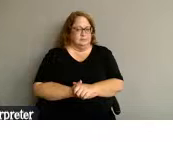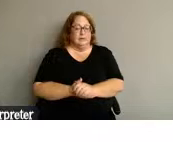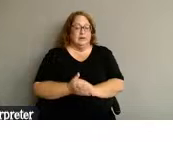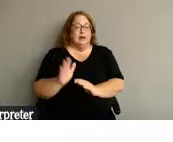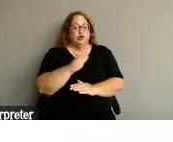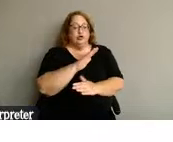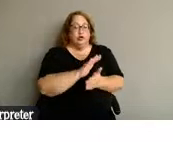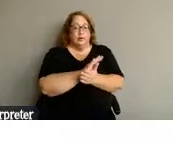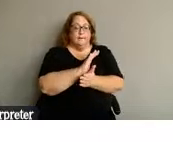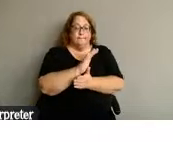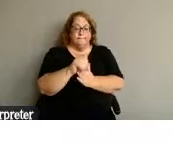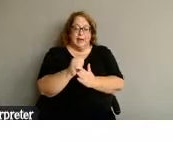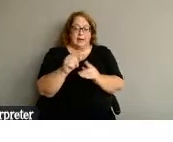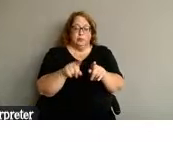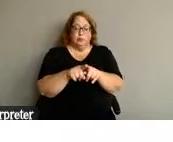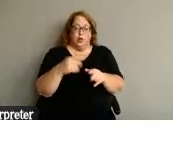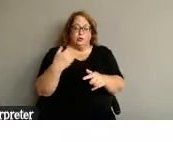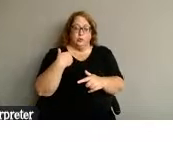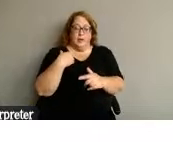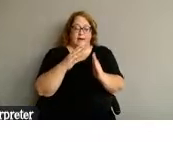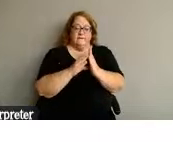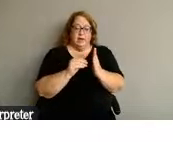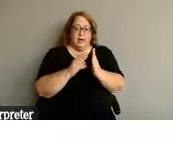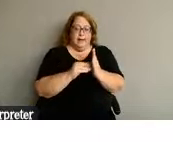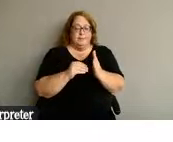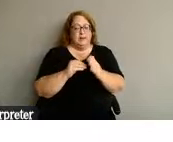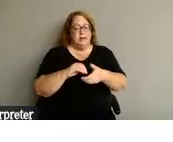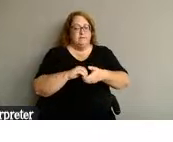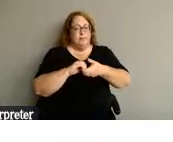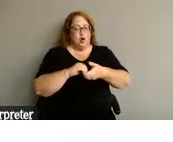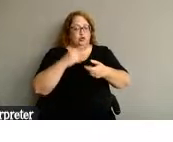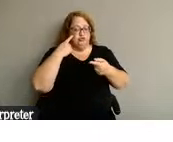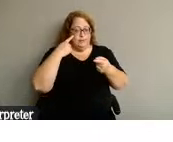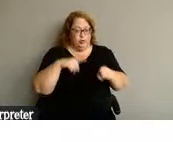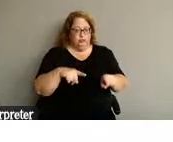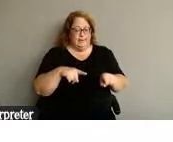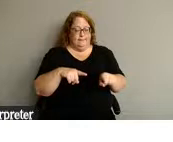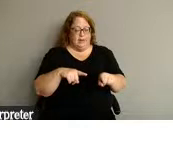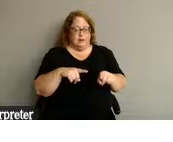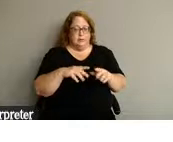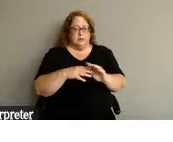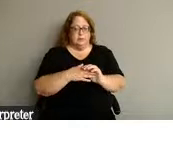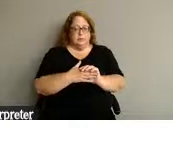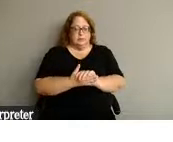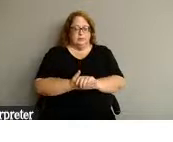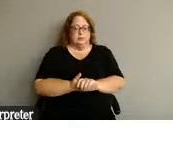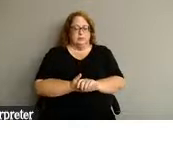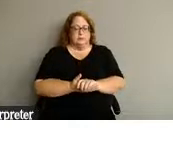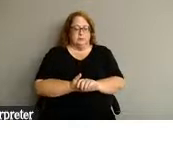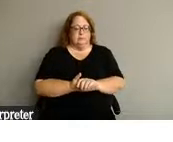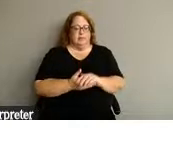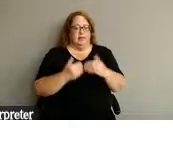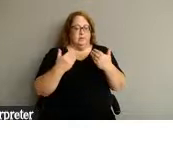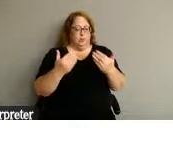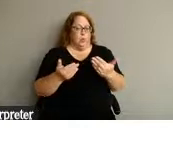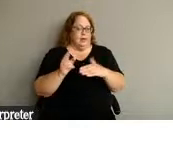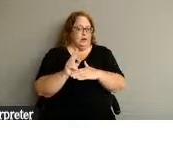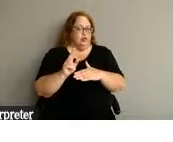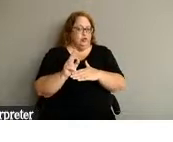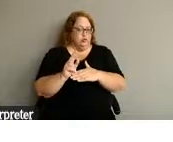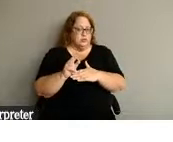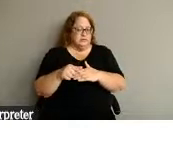In your packet, you also have a copy of the partnership agreement that we are going to go ahead and utilize